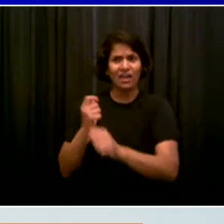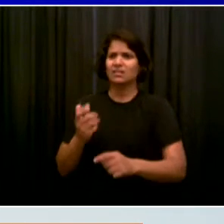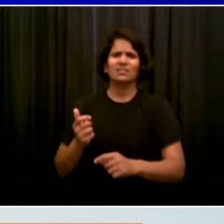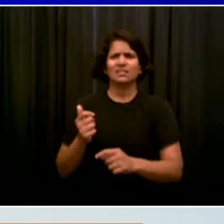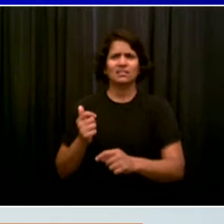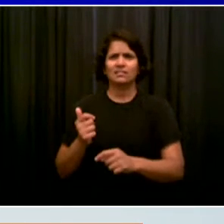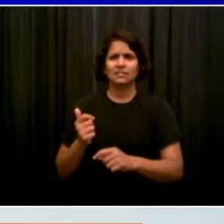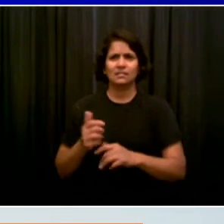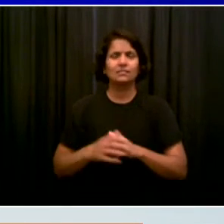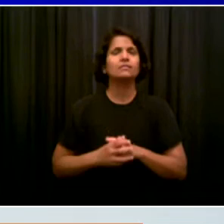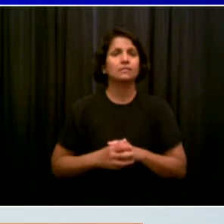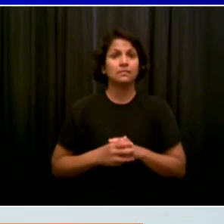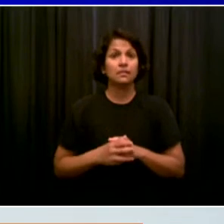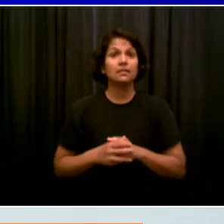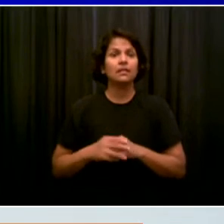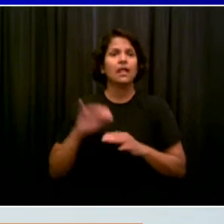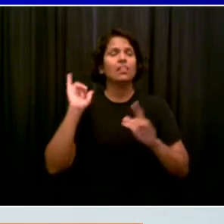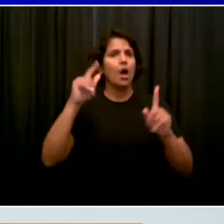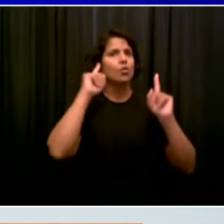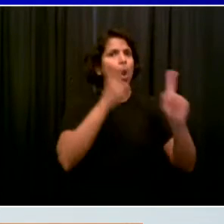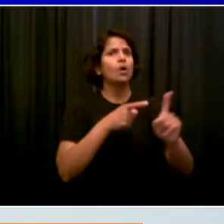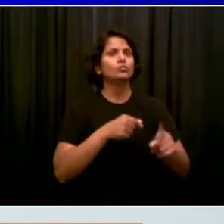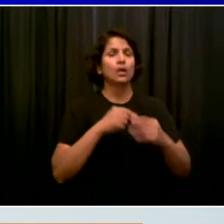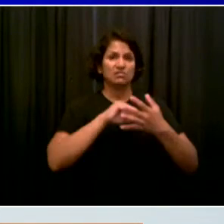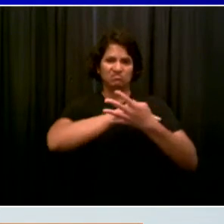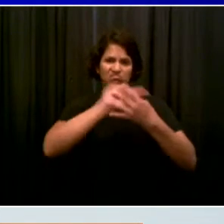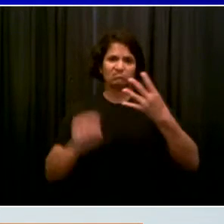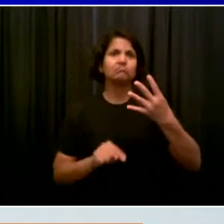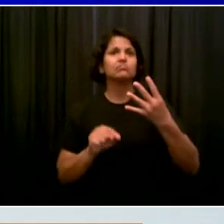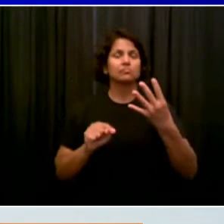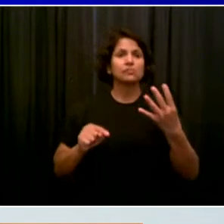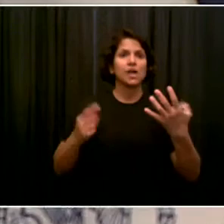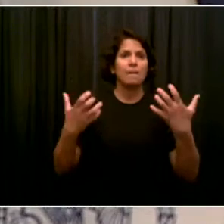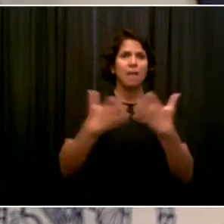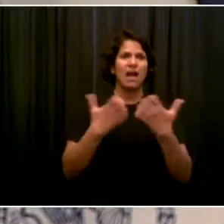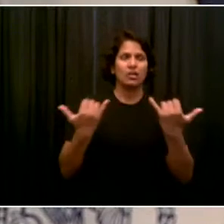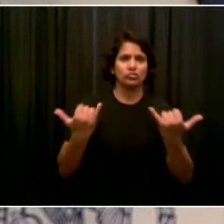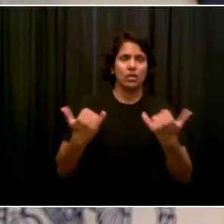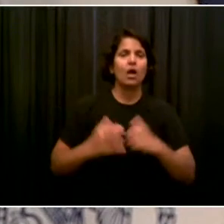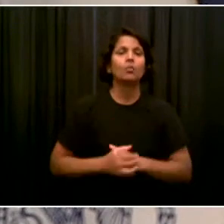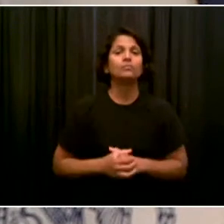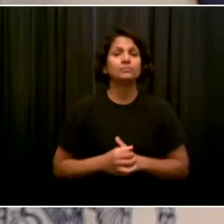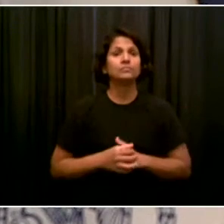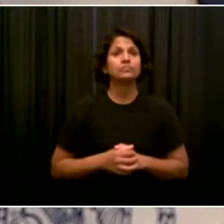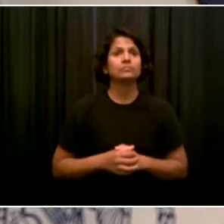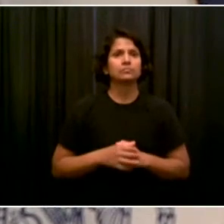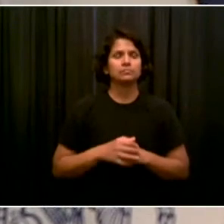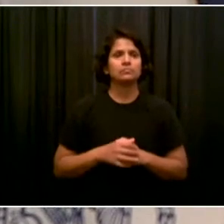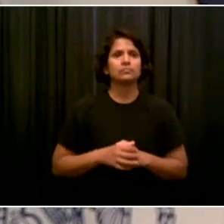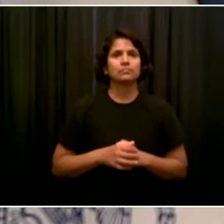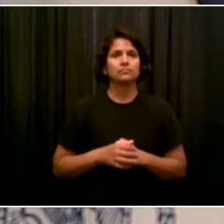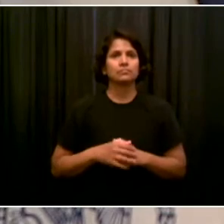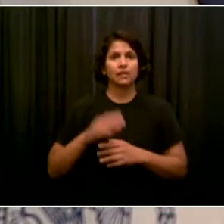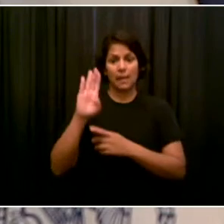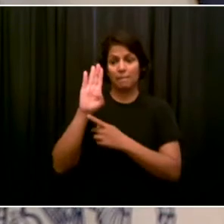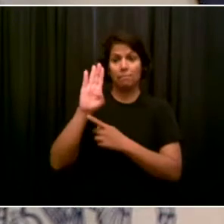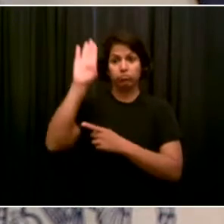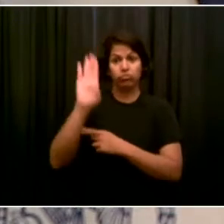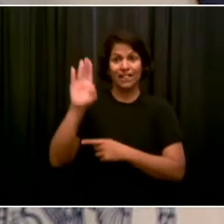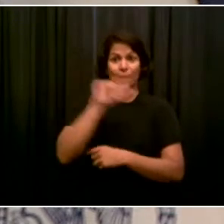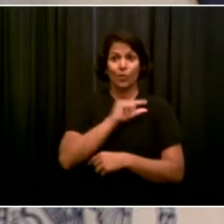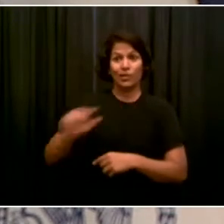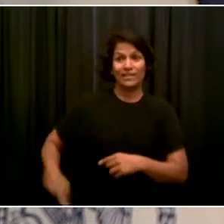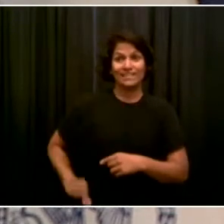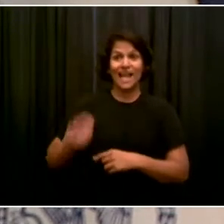new solutions. And I want to introduce our commissioner who also served on the expert panel when the BQE was under